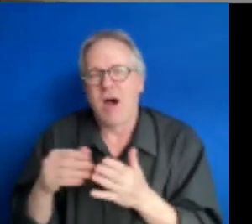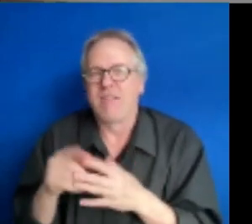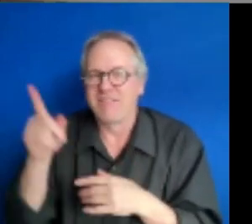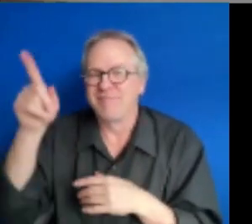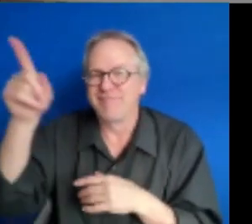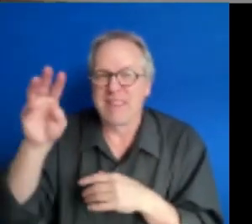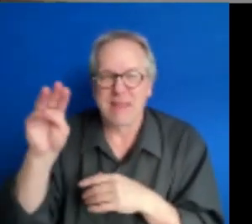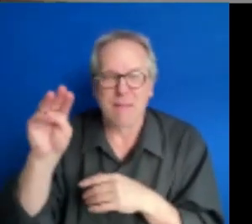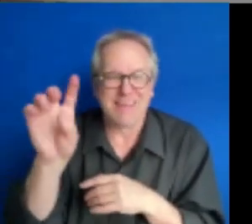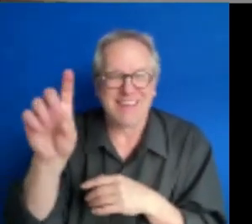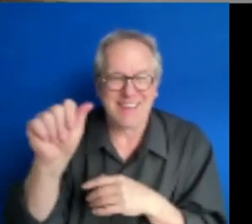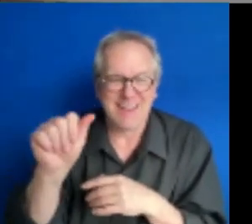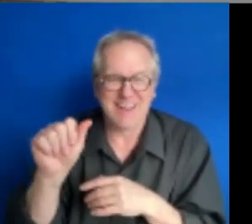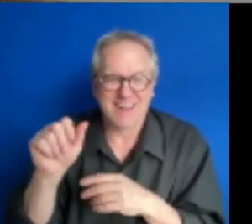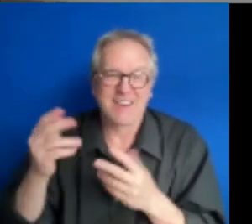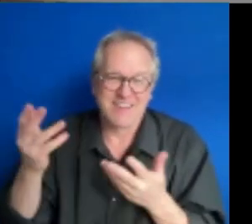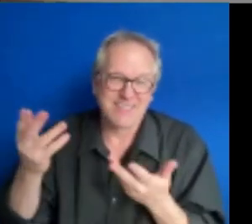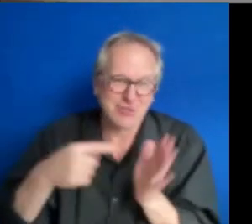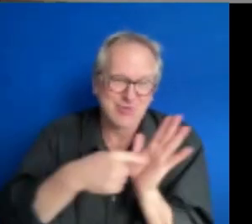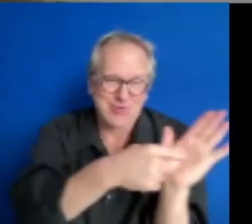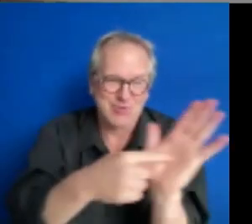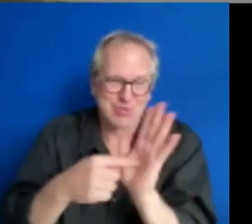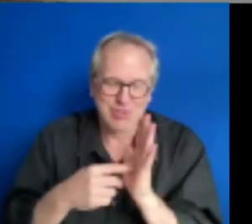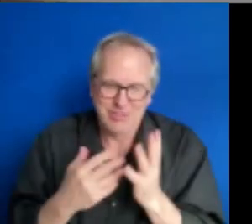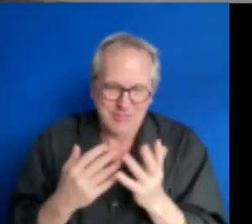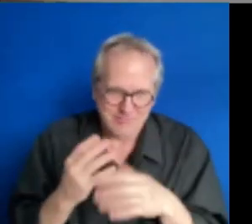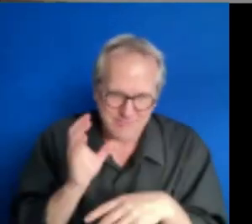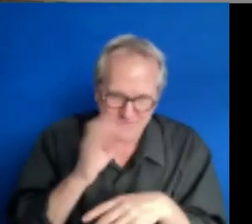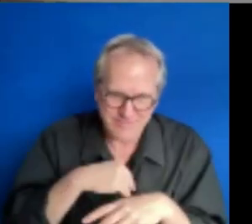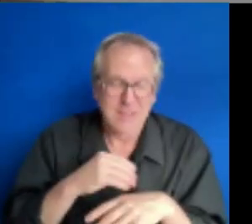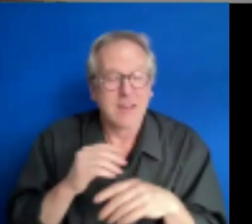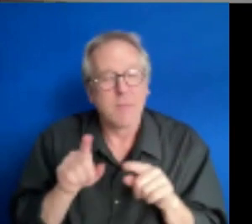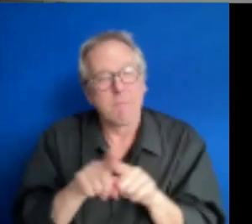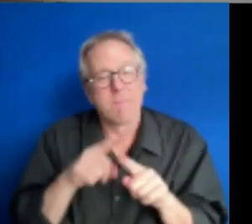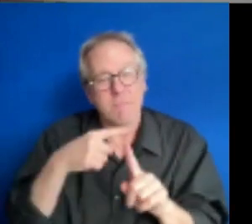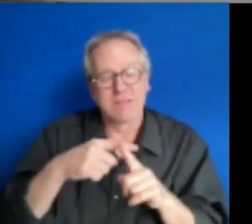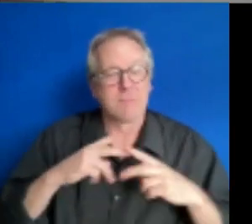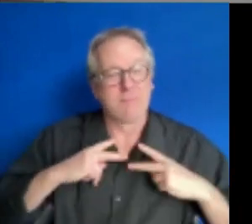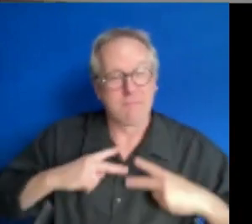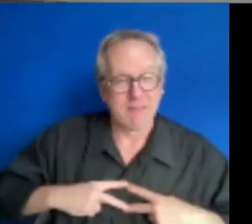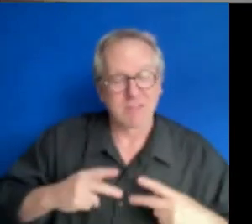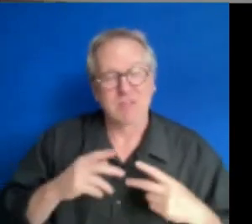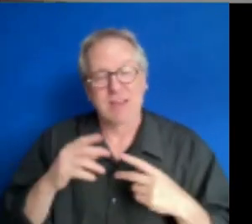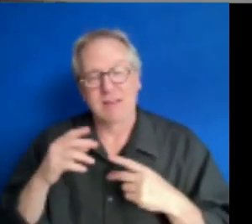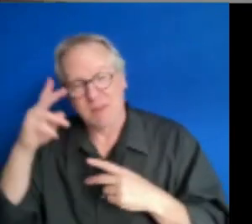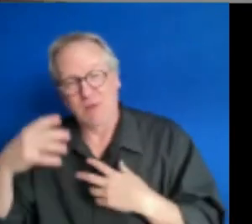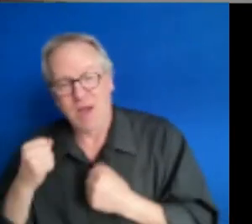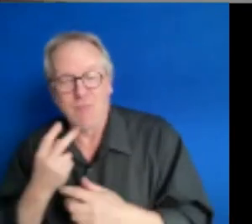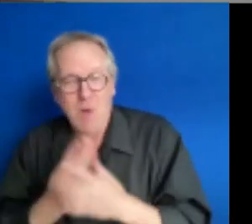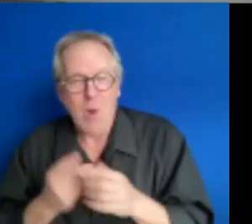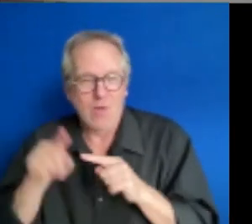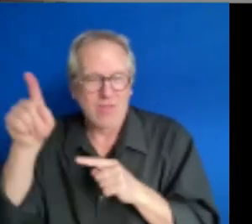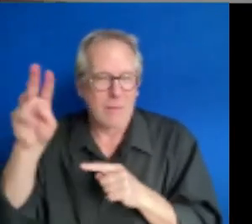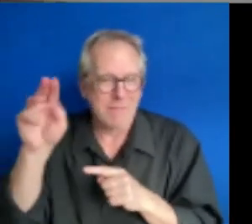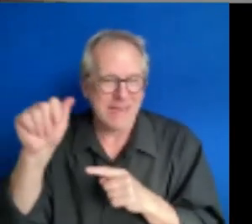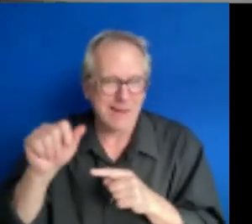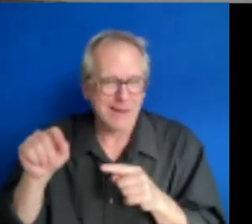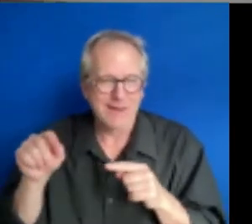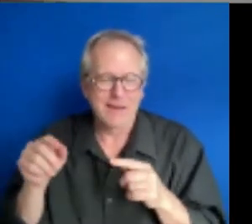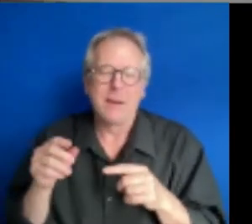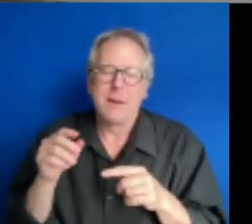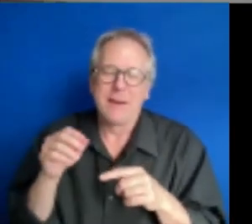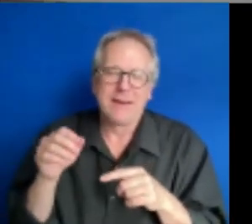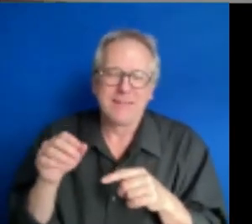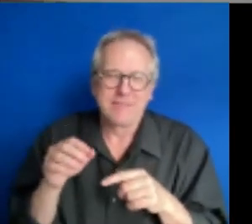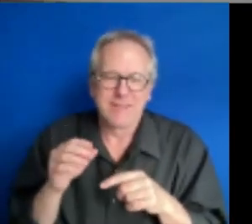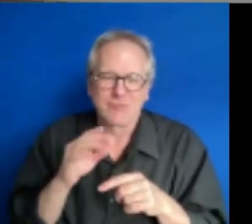media. And we see this, you know, both with physical and mental health issues. But I really think there is some tension.